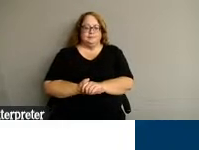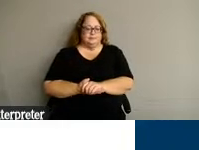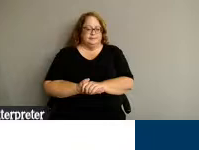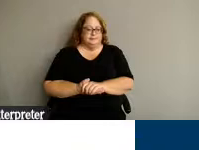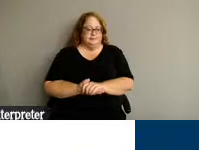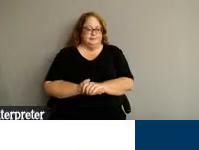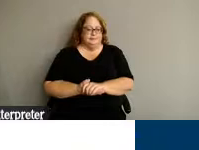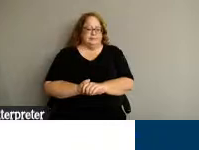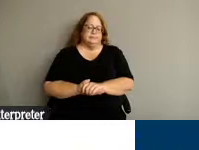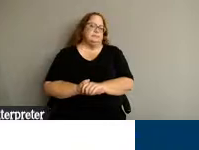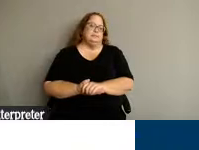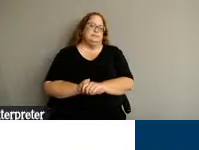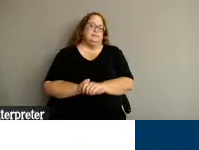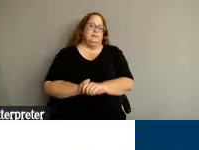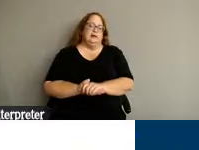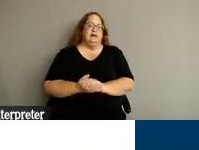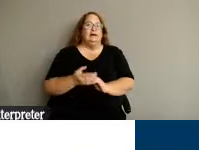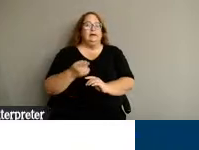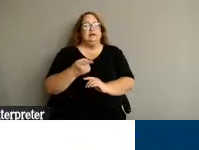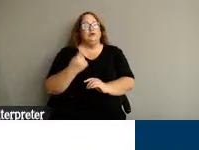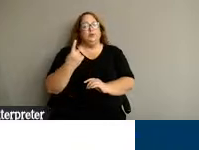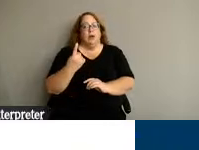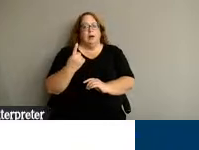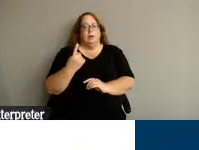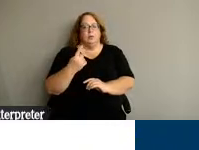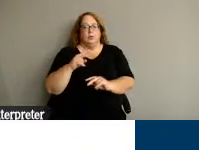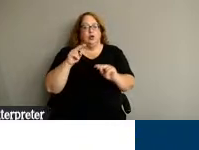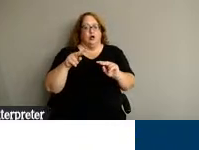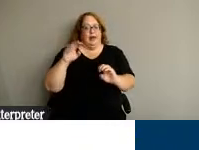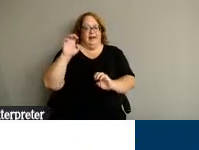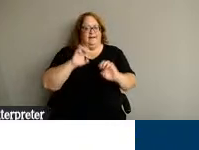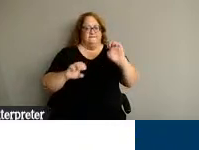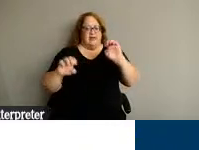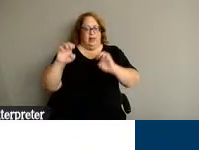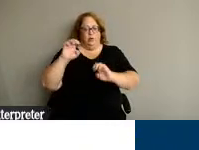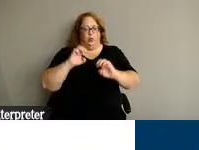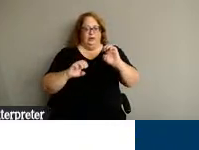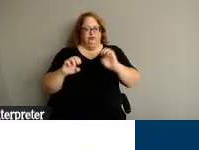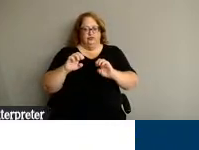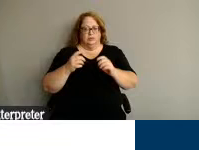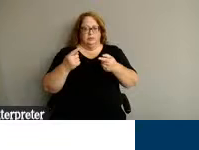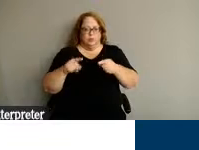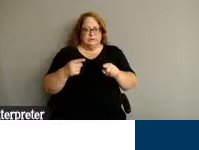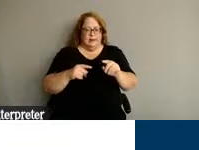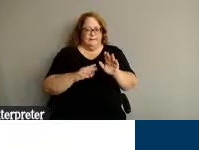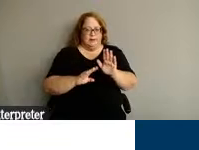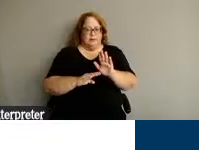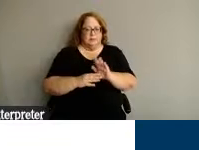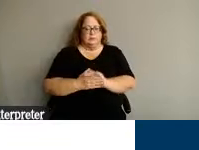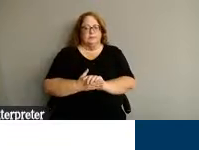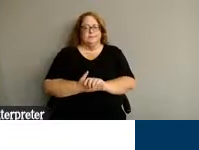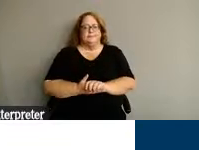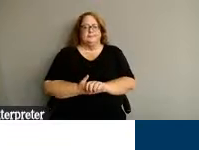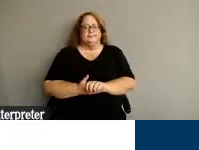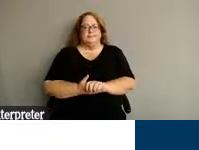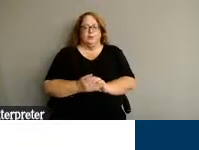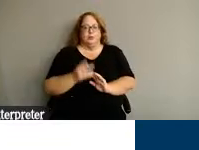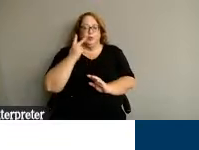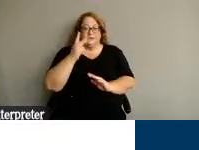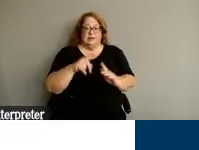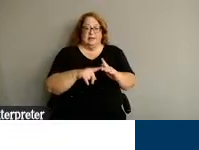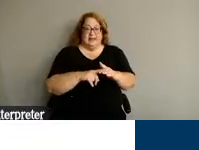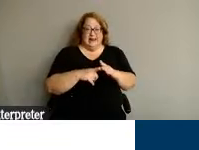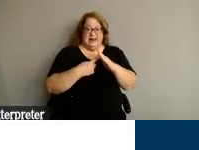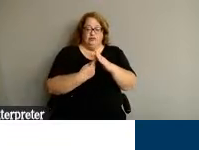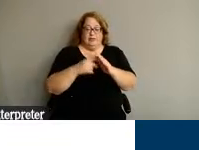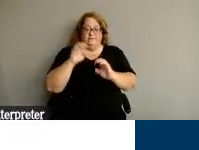Slide, please. So here's one where we are looking at our evaluation trends, and as you'll see, our initial evaluations have gone